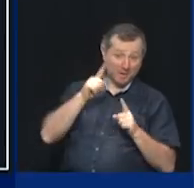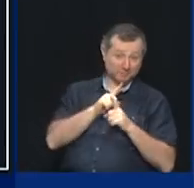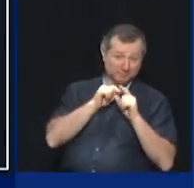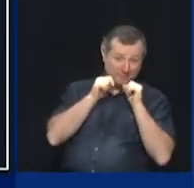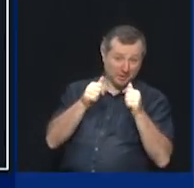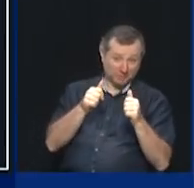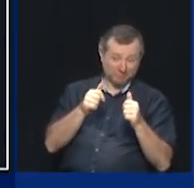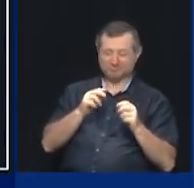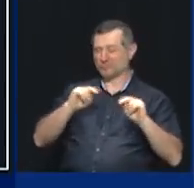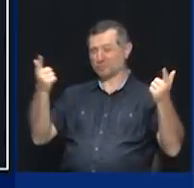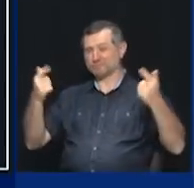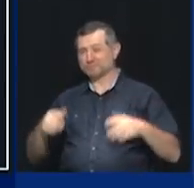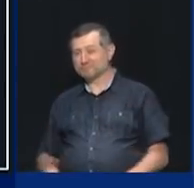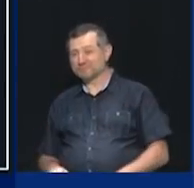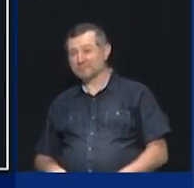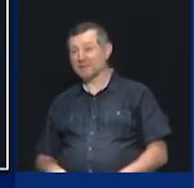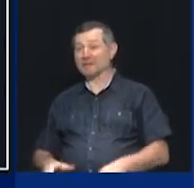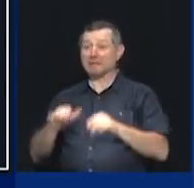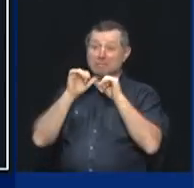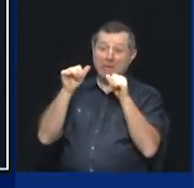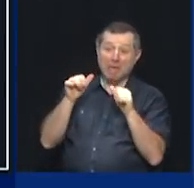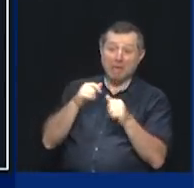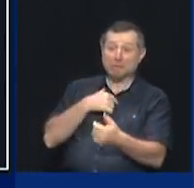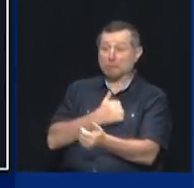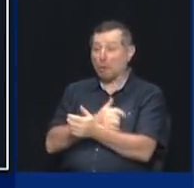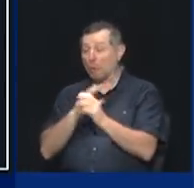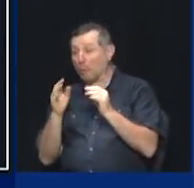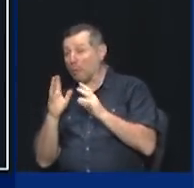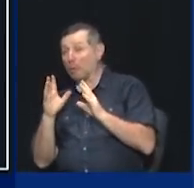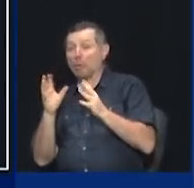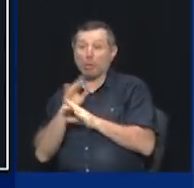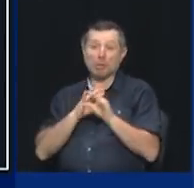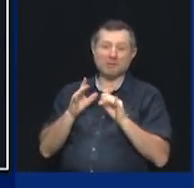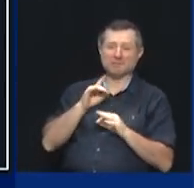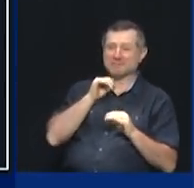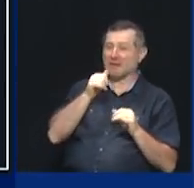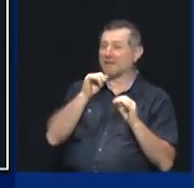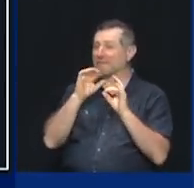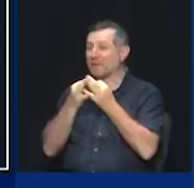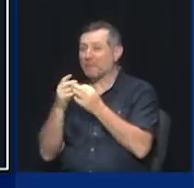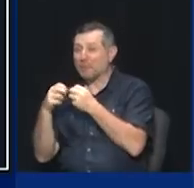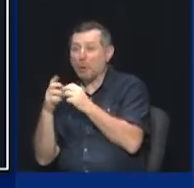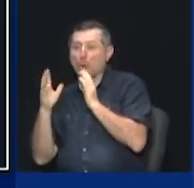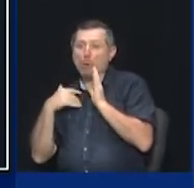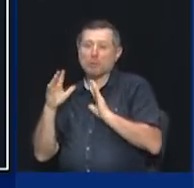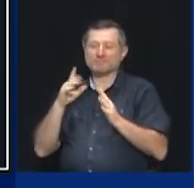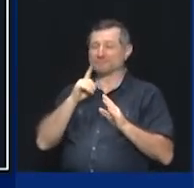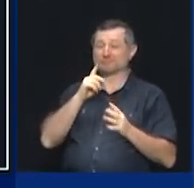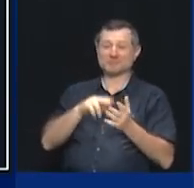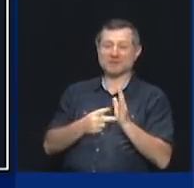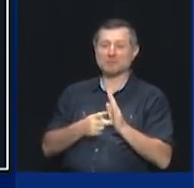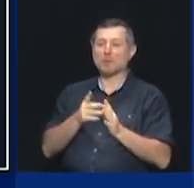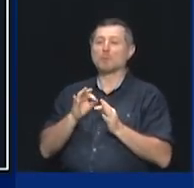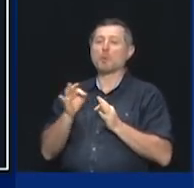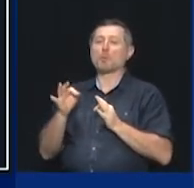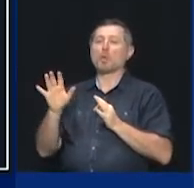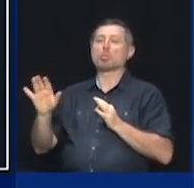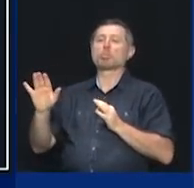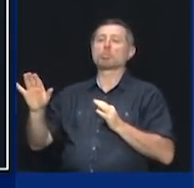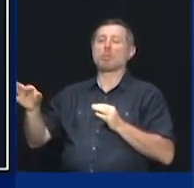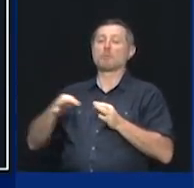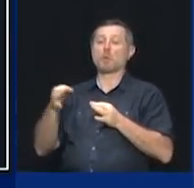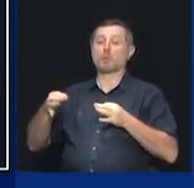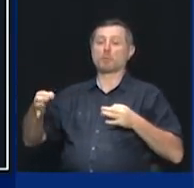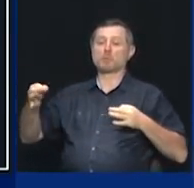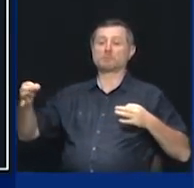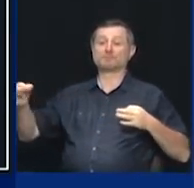drug problem. You deny a family problem. All you do is postpone it. You think you're going to avoid a problem and